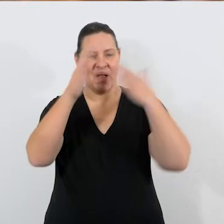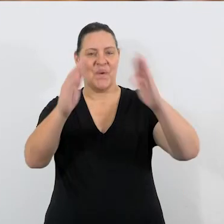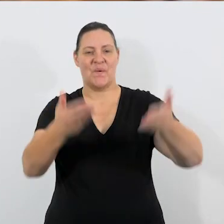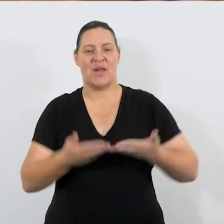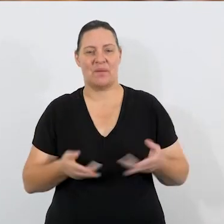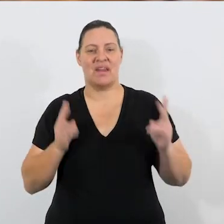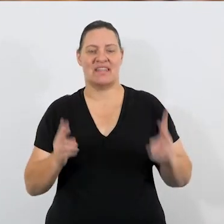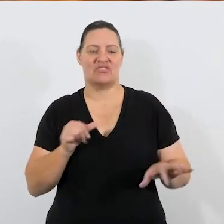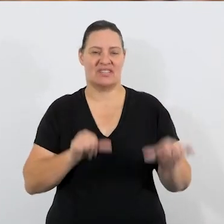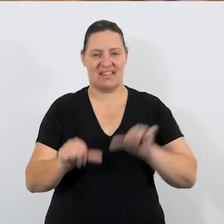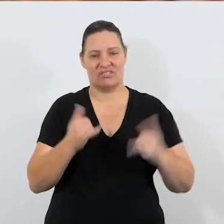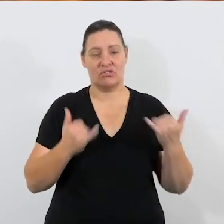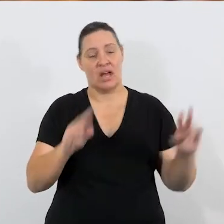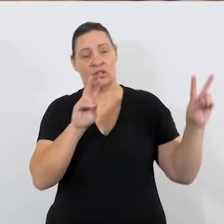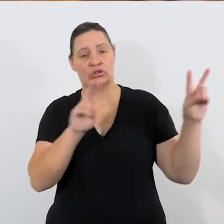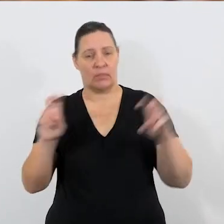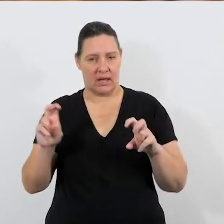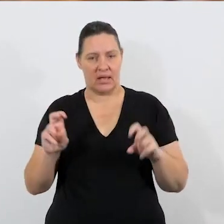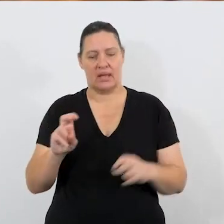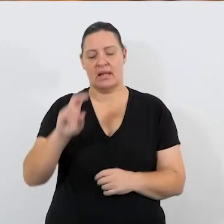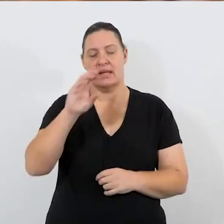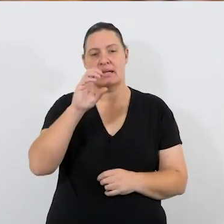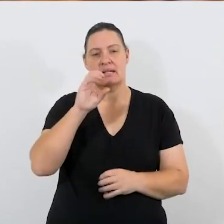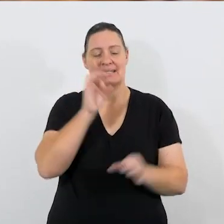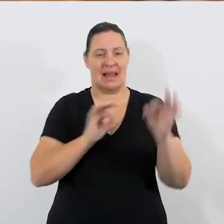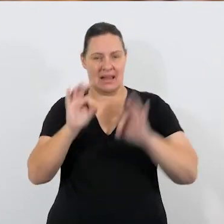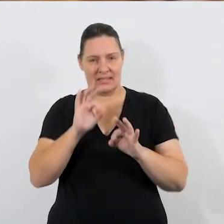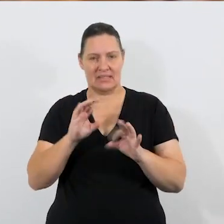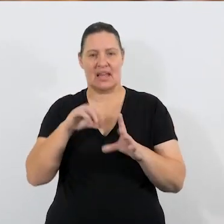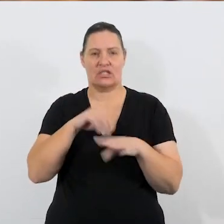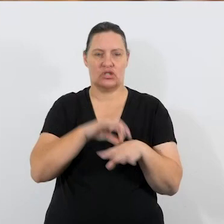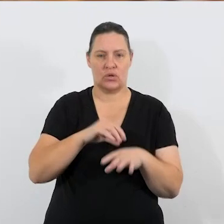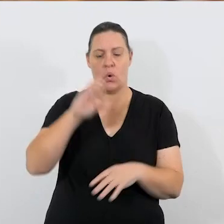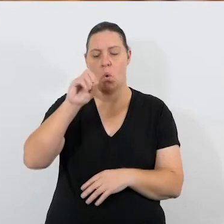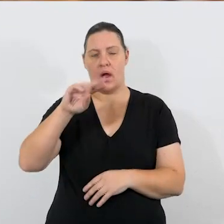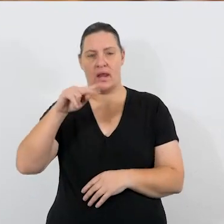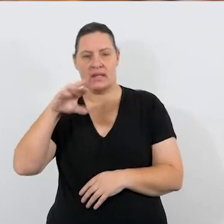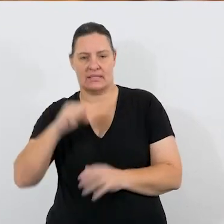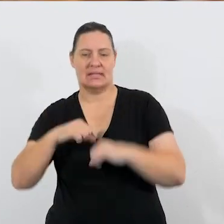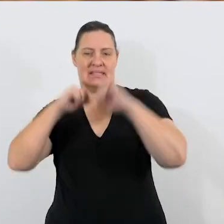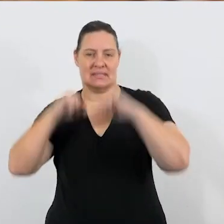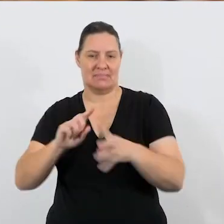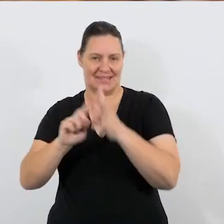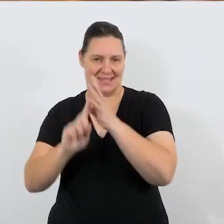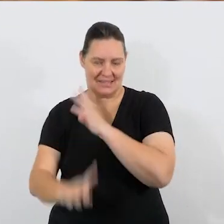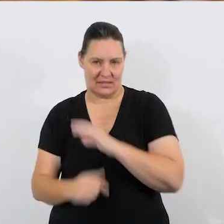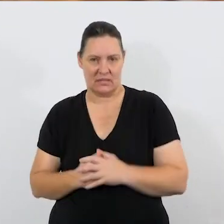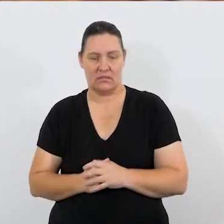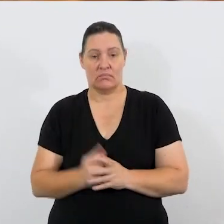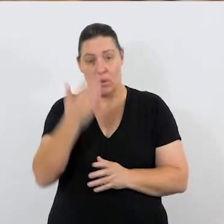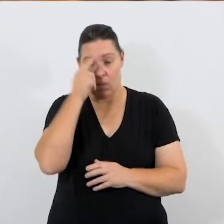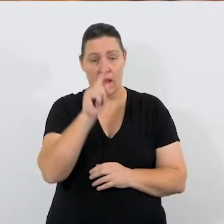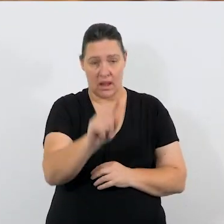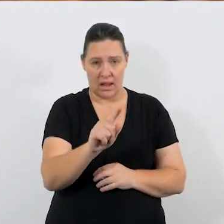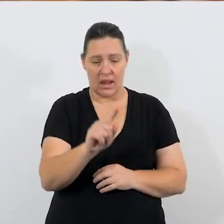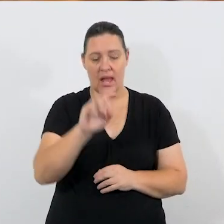Hello and welcome to Natural Sciences. Today's topic is cells in tissues, organs, and systems.